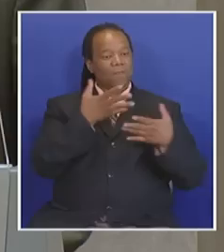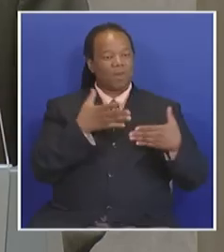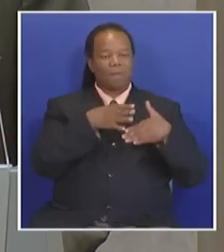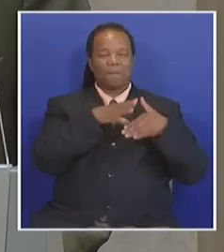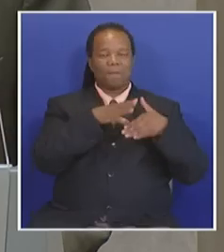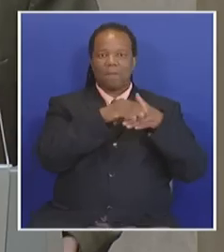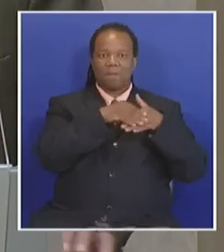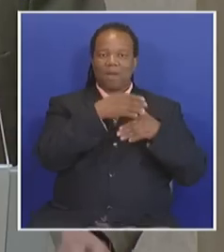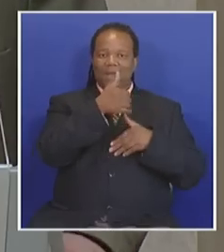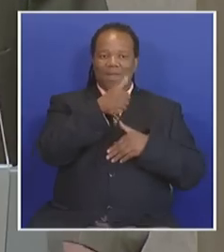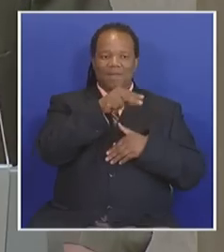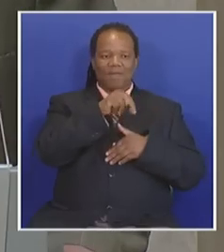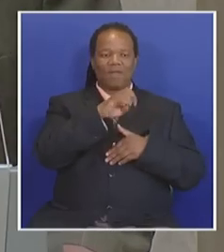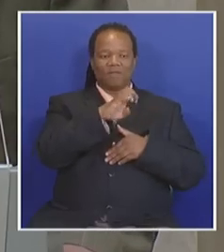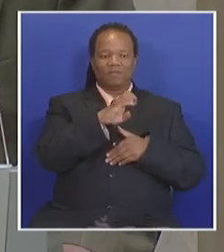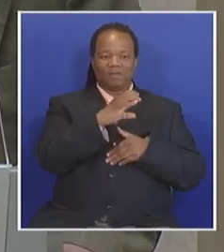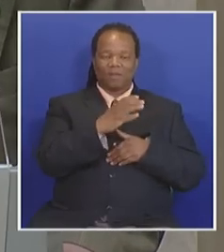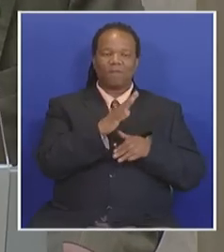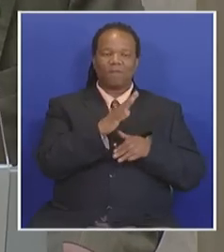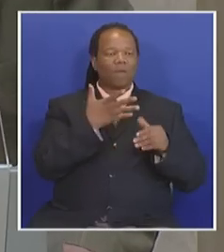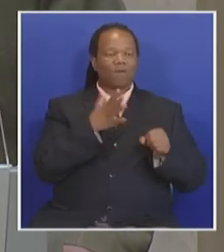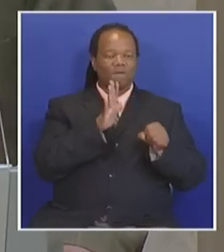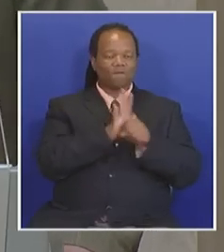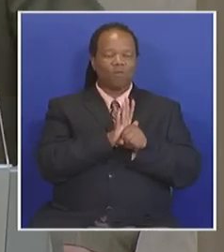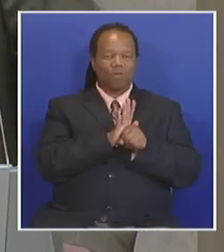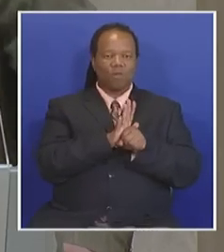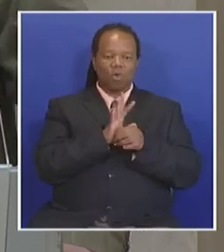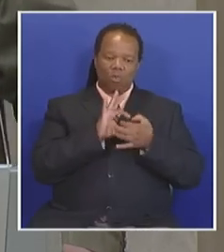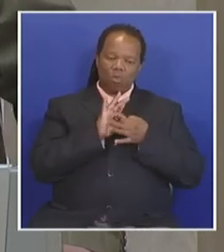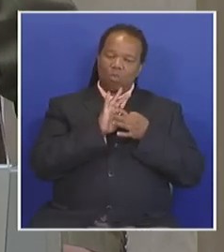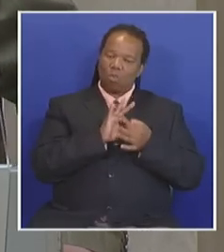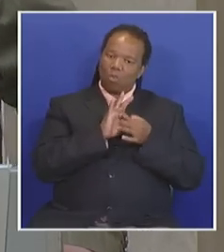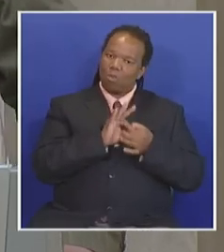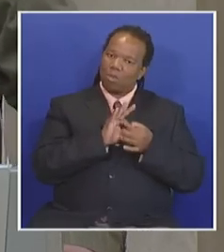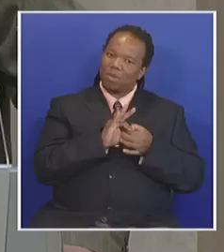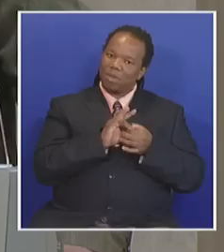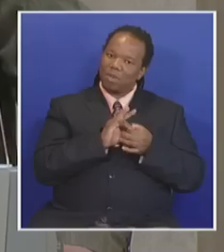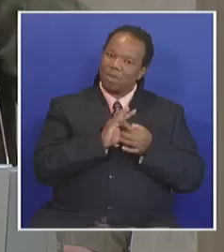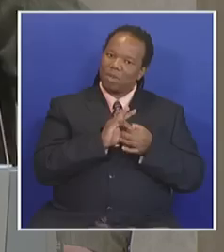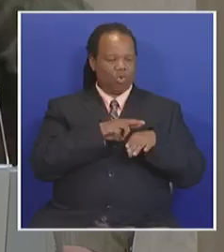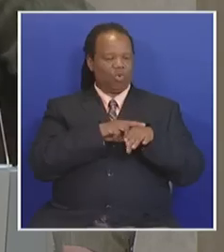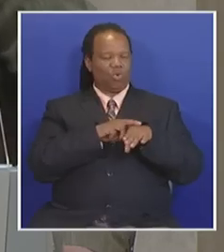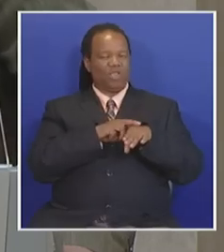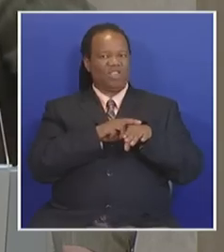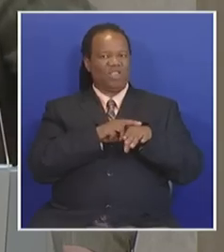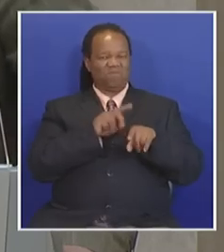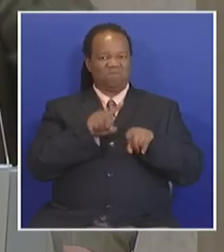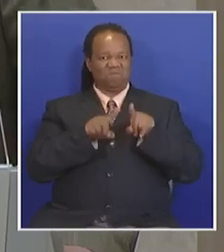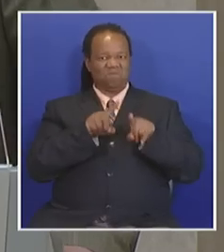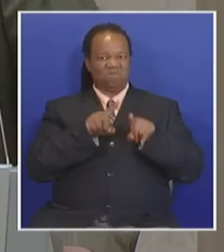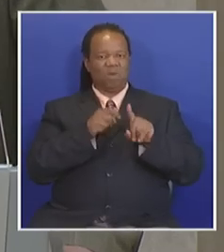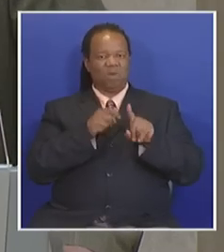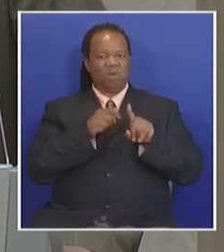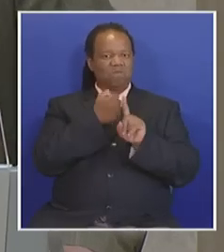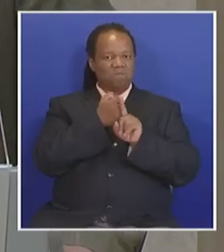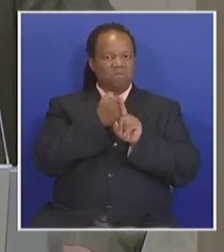today actively engaged and committed to continue the fight against all forms of racism, sexism, and